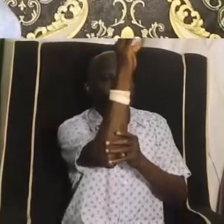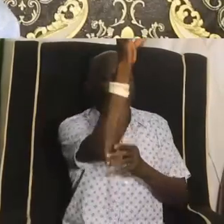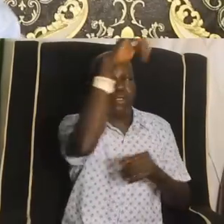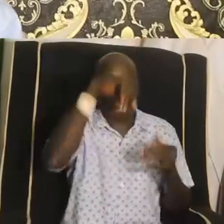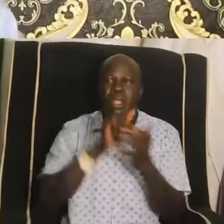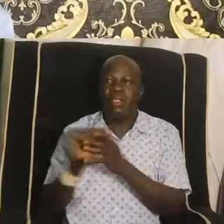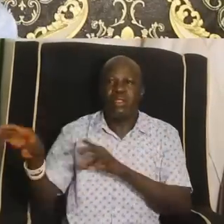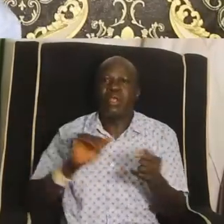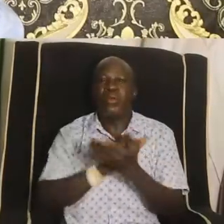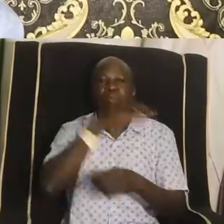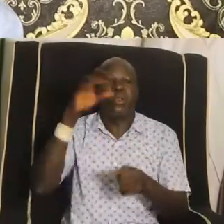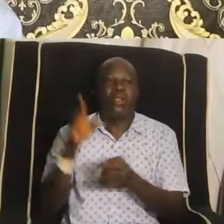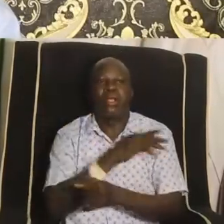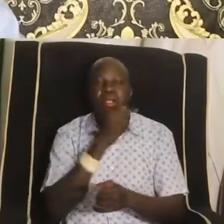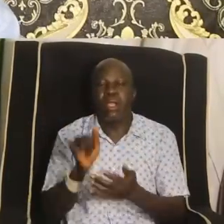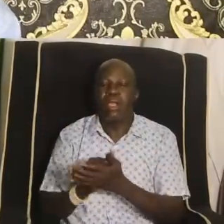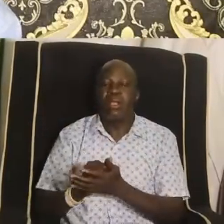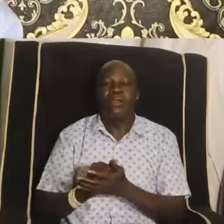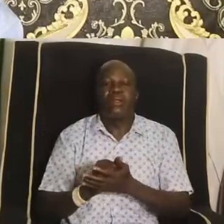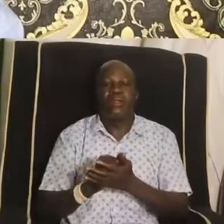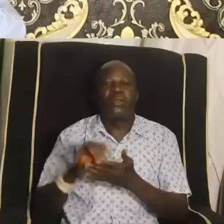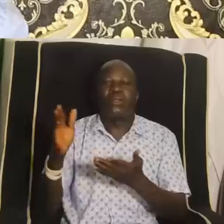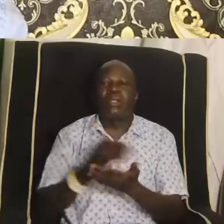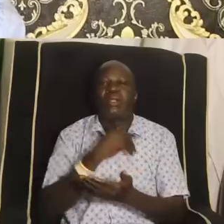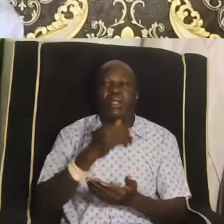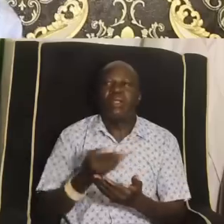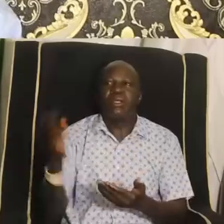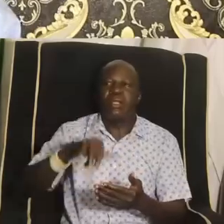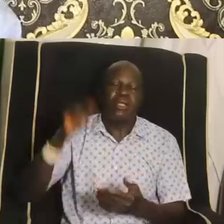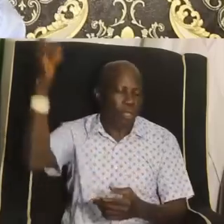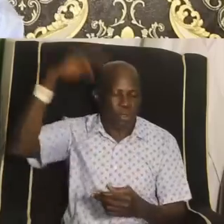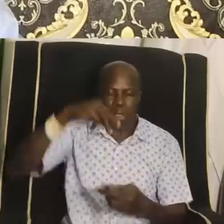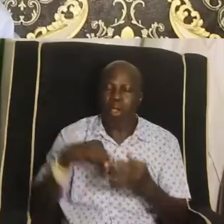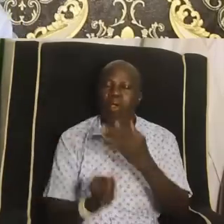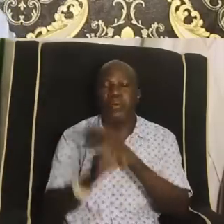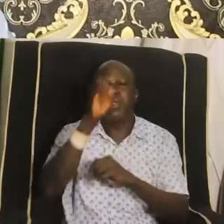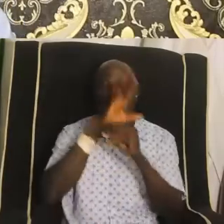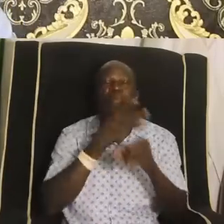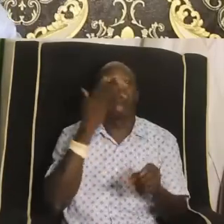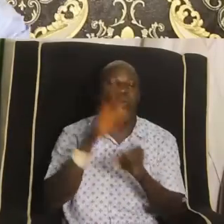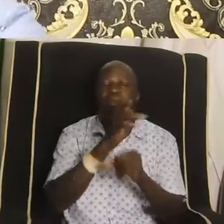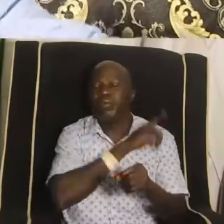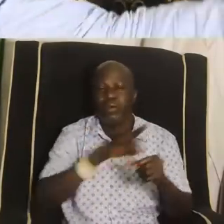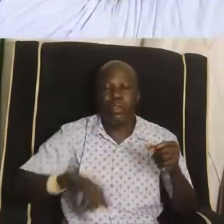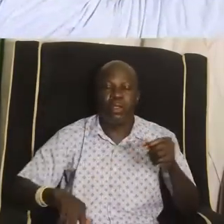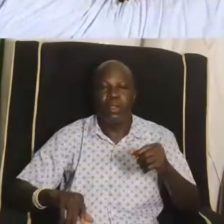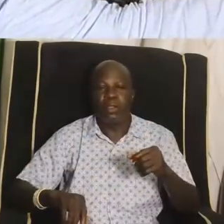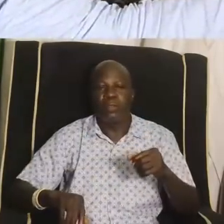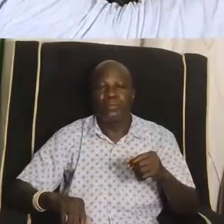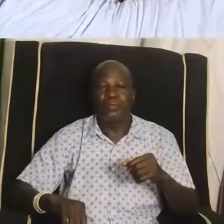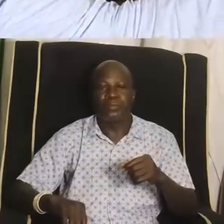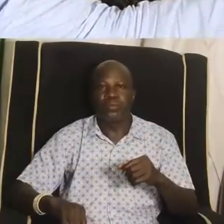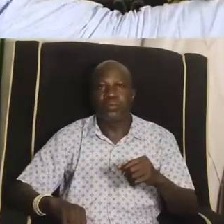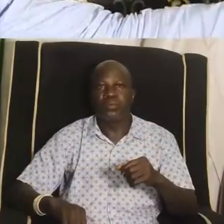Say, Allah, is that riches? There shall be shower of blessing. This is the promise of Lord. Oh,